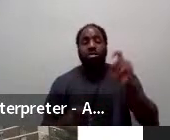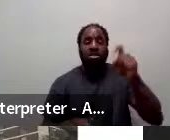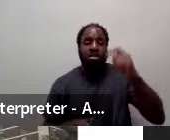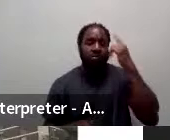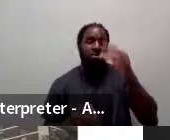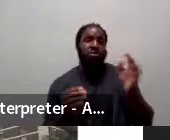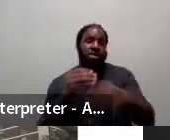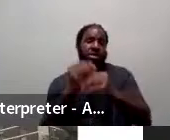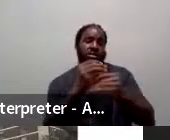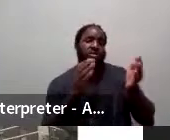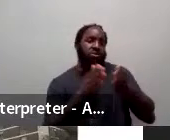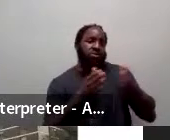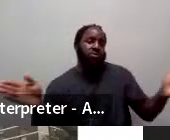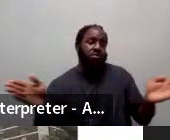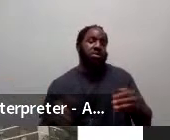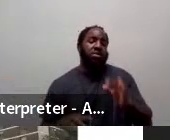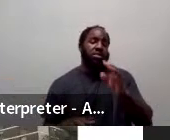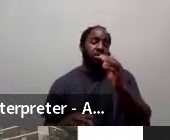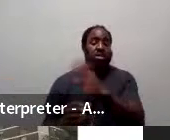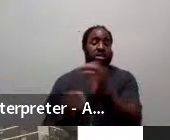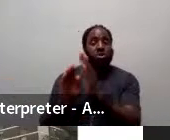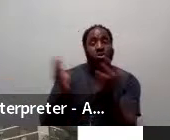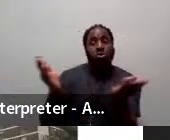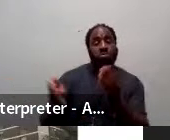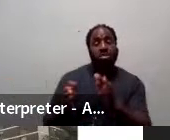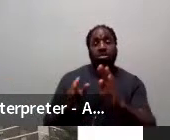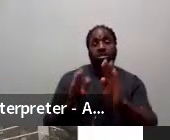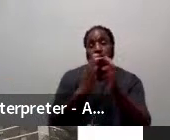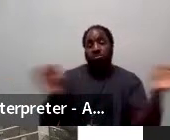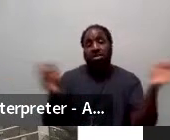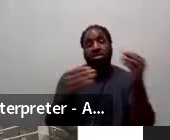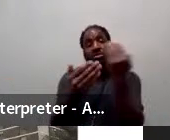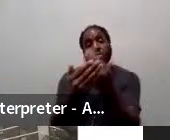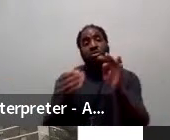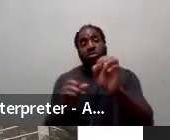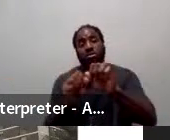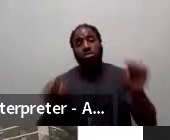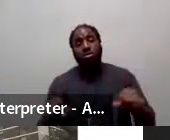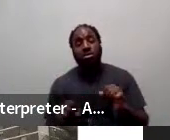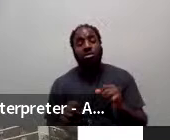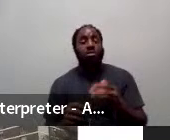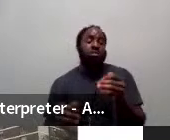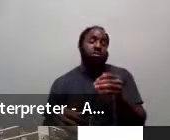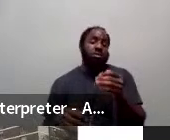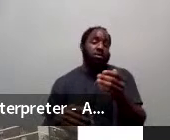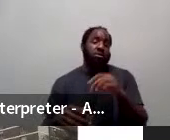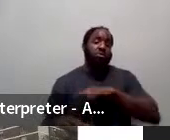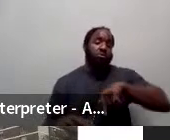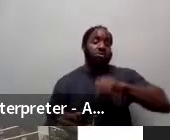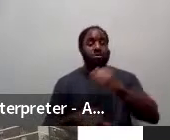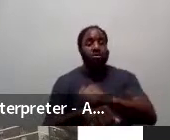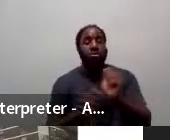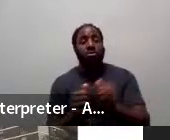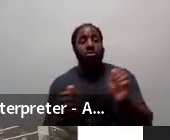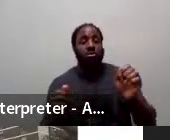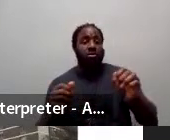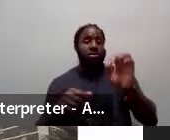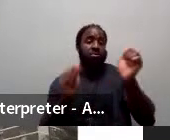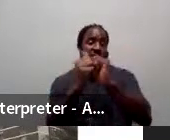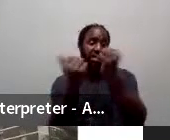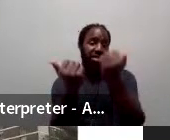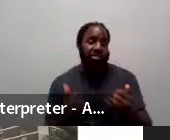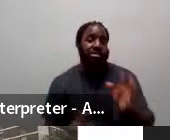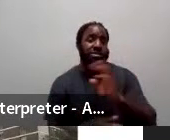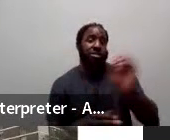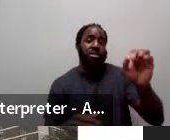space, open space near the station, over the years, the study area has worked with the community, city and state agencies, and